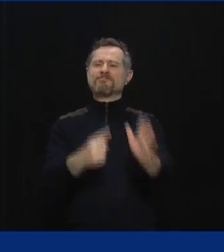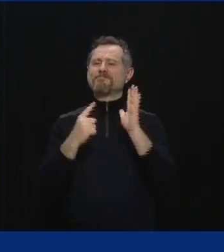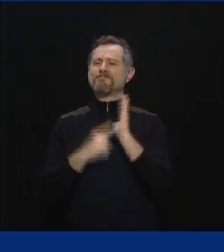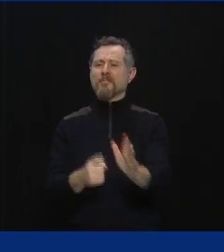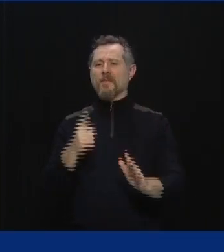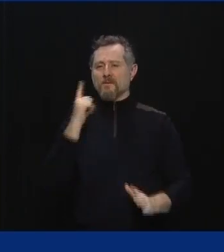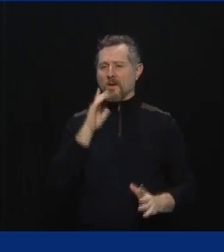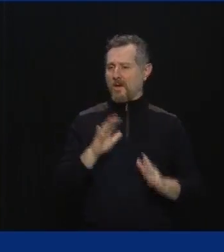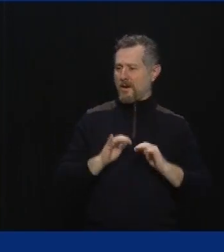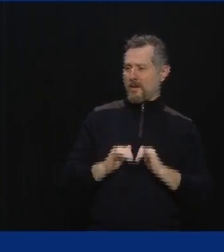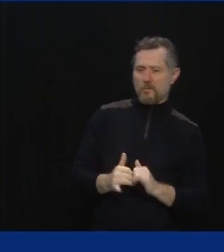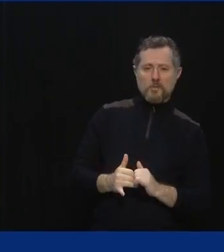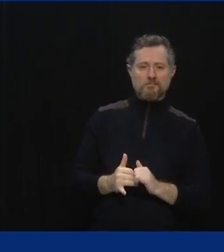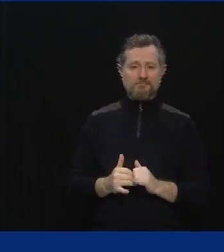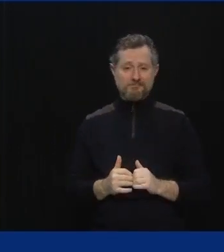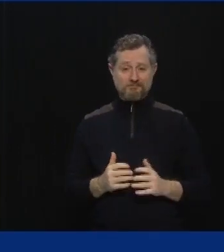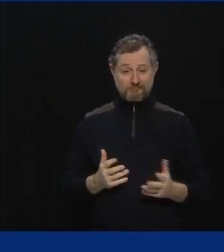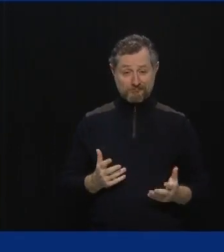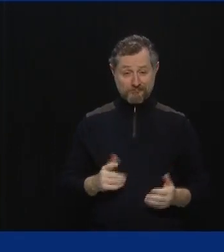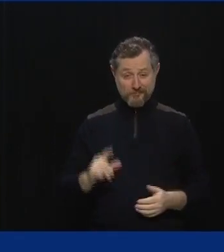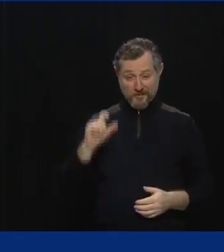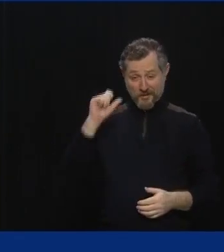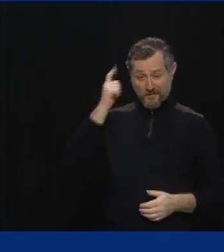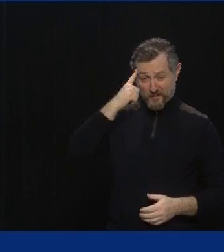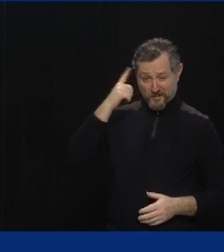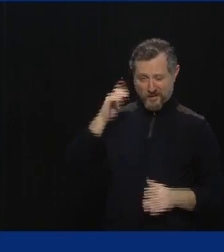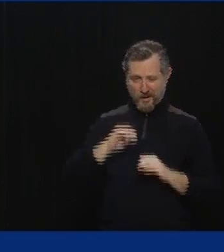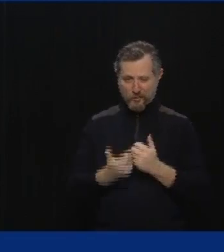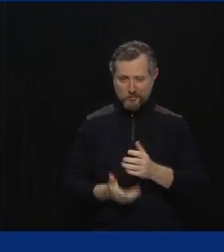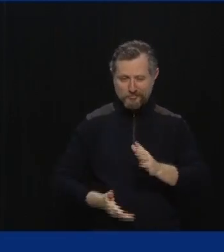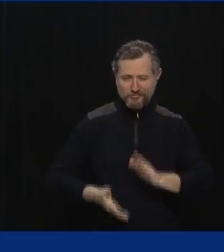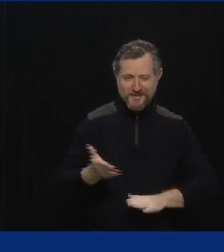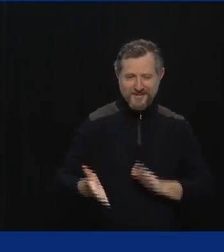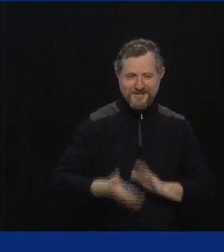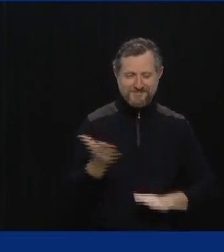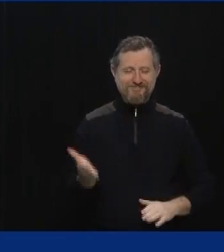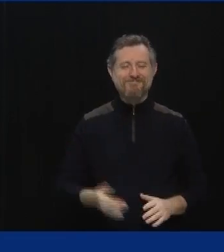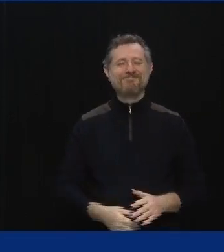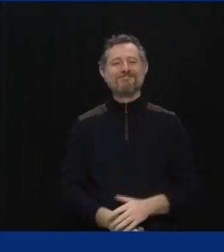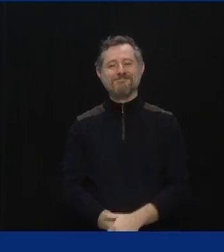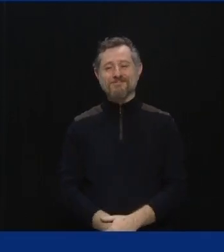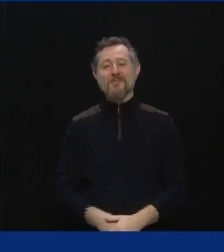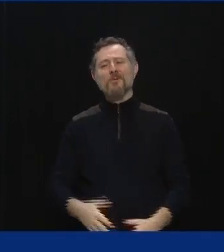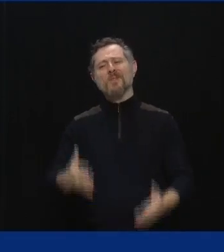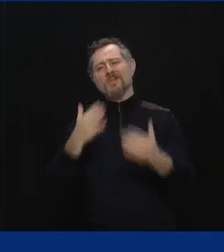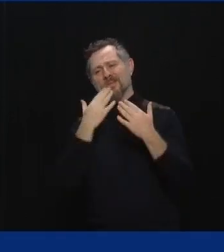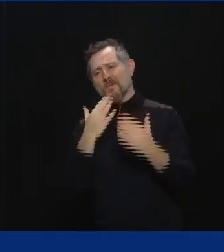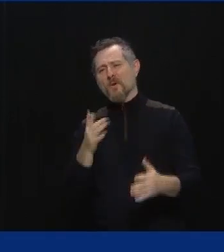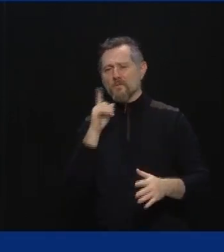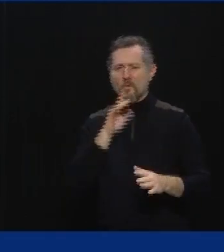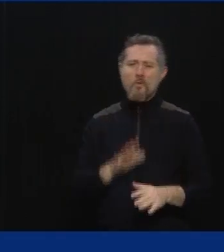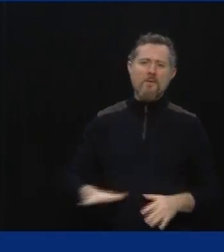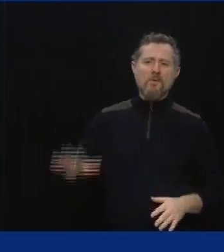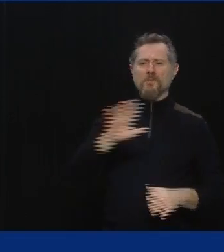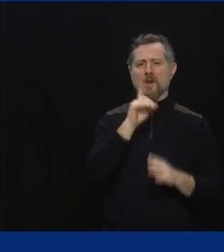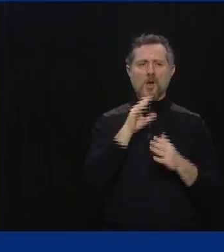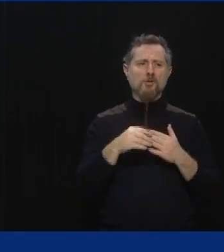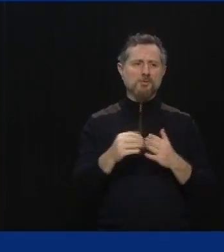what and how government should function as we move ahead. So I want to thank each and every one of you for your